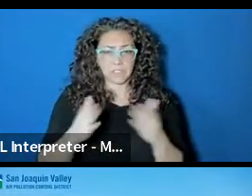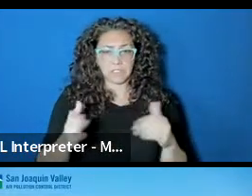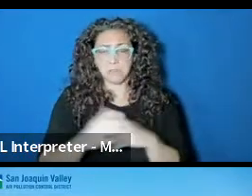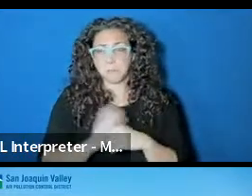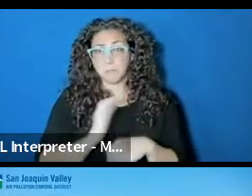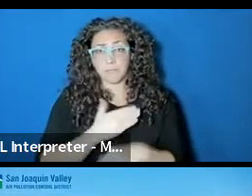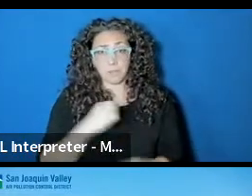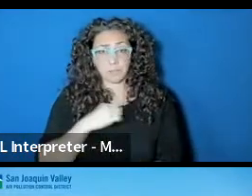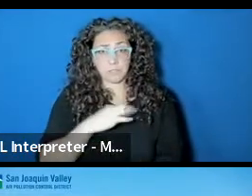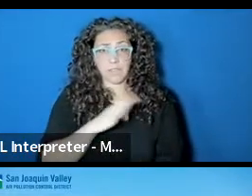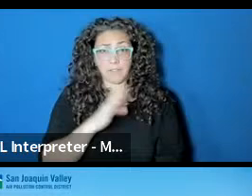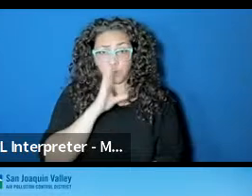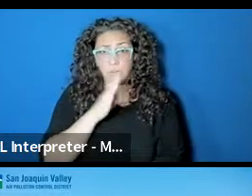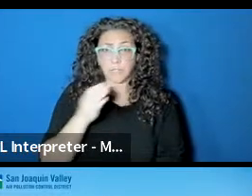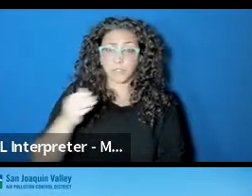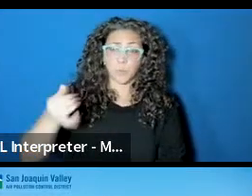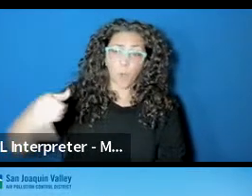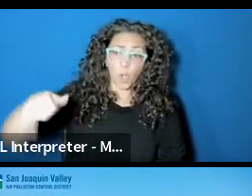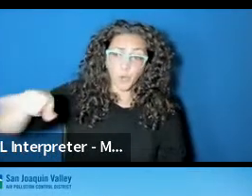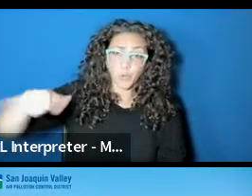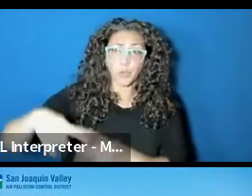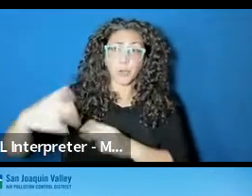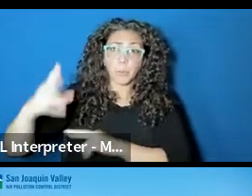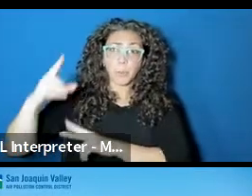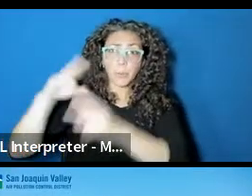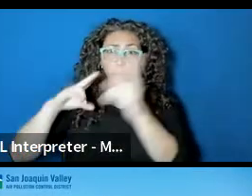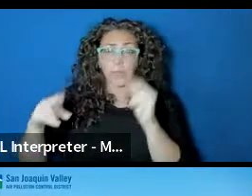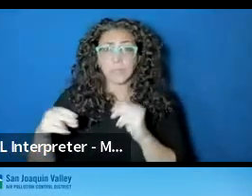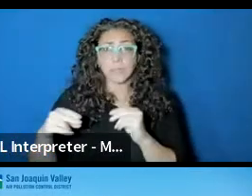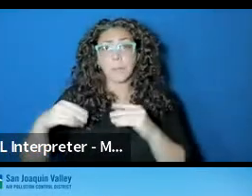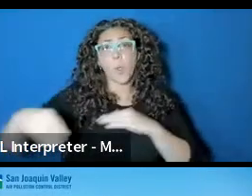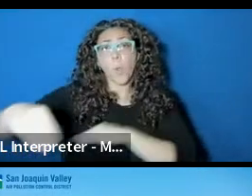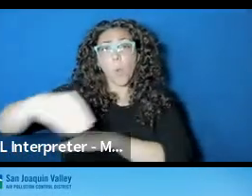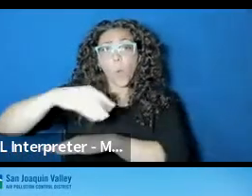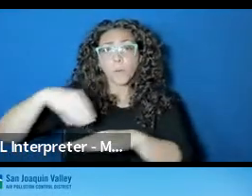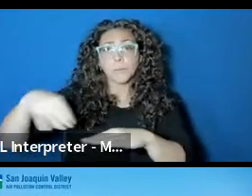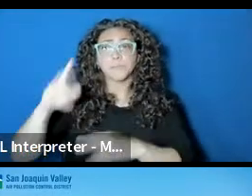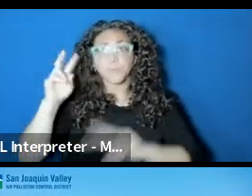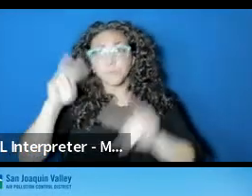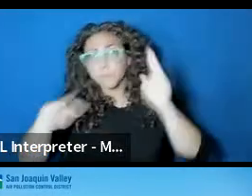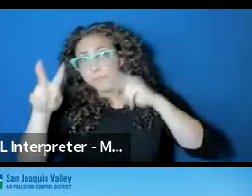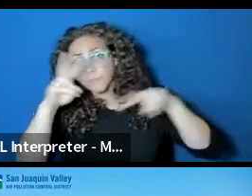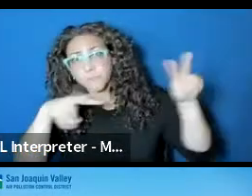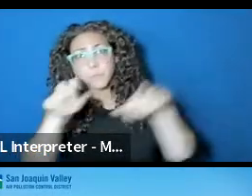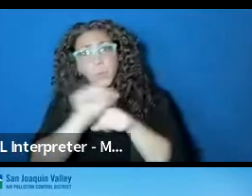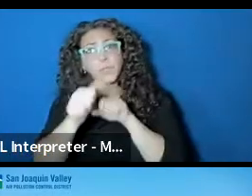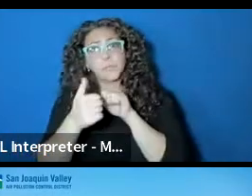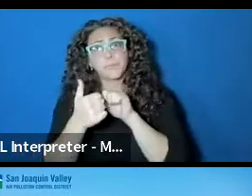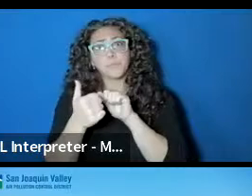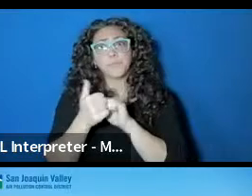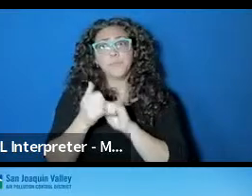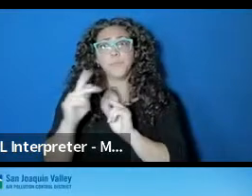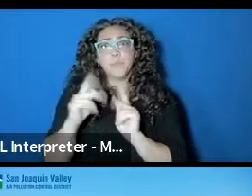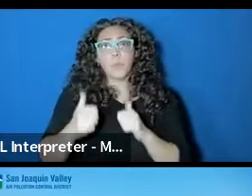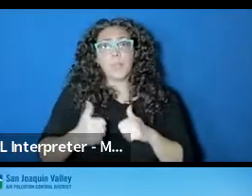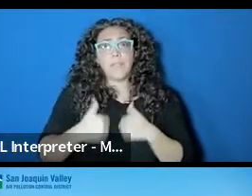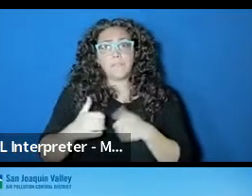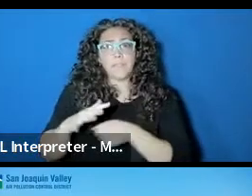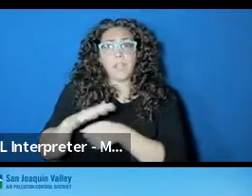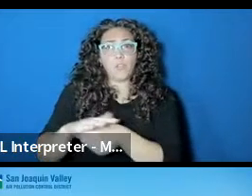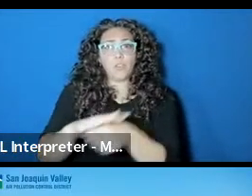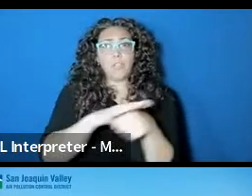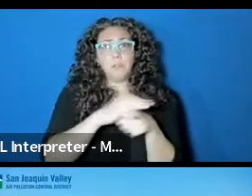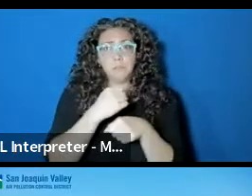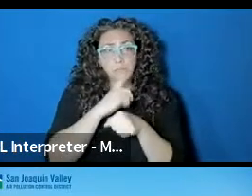directly watering, pruning, mulching those trees, monitoring them, working with residents to make sure the trees